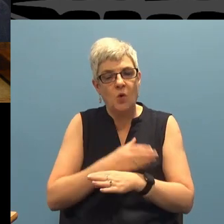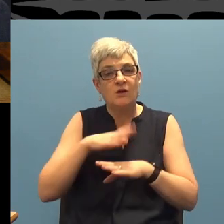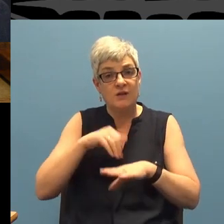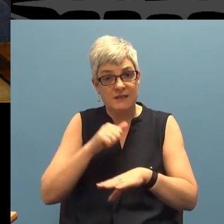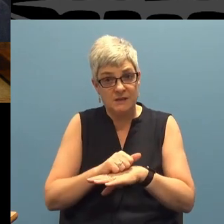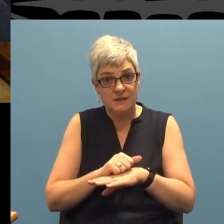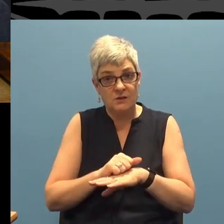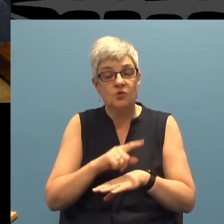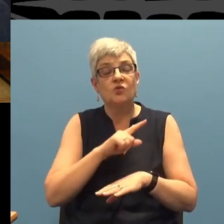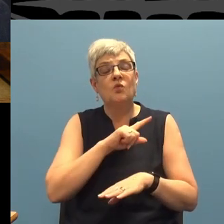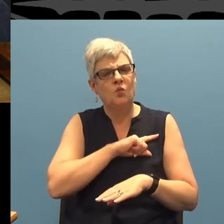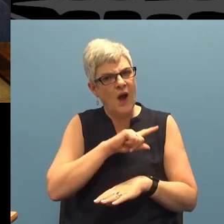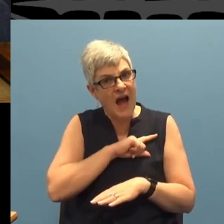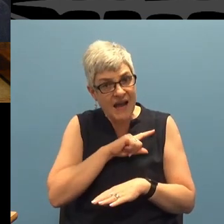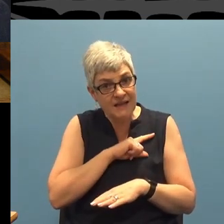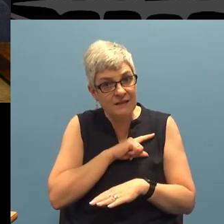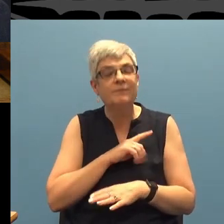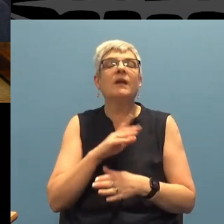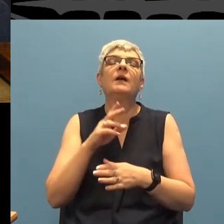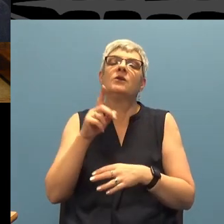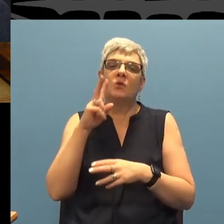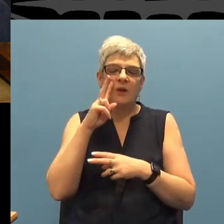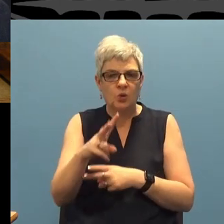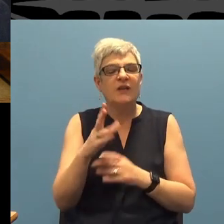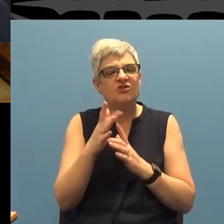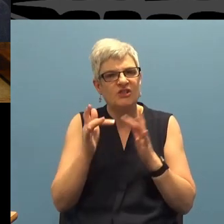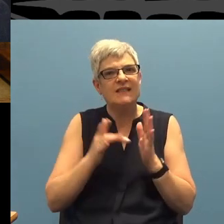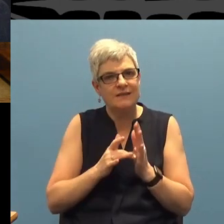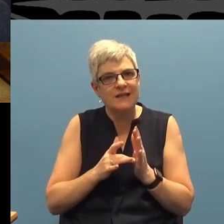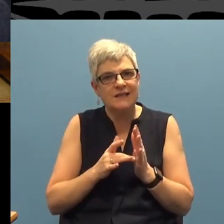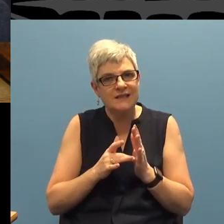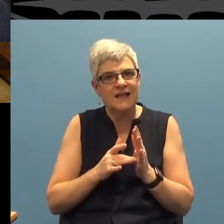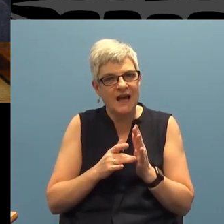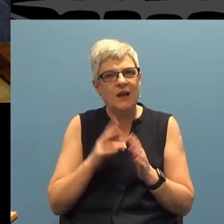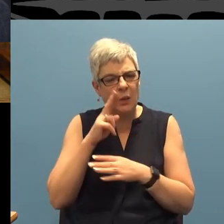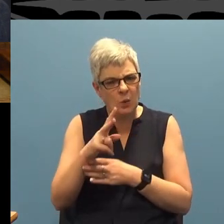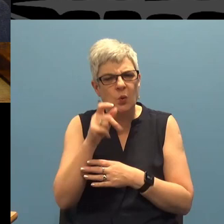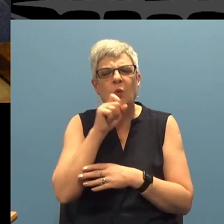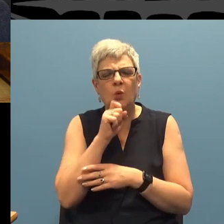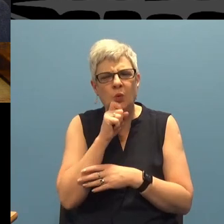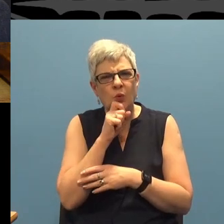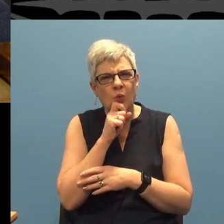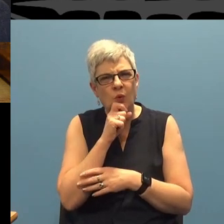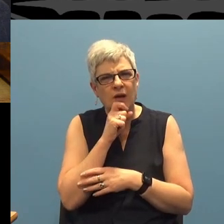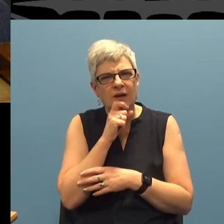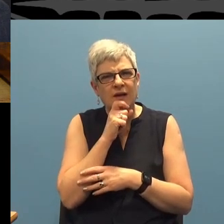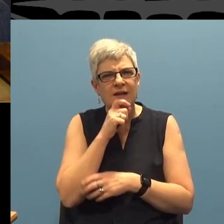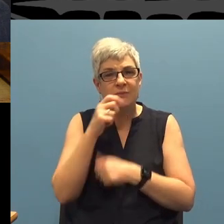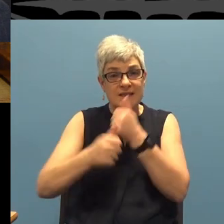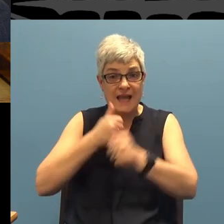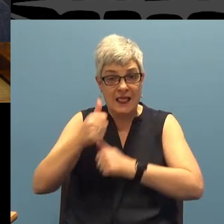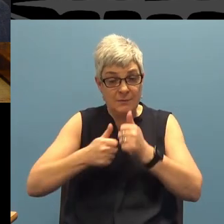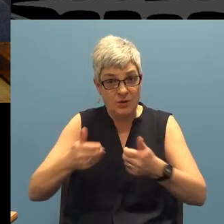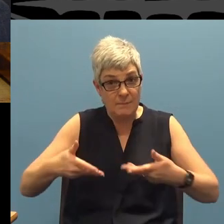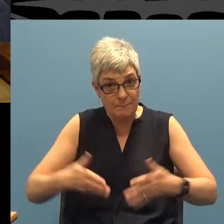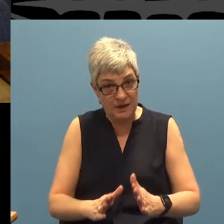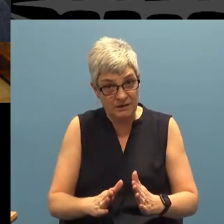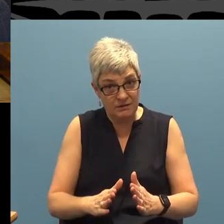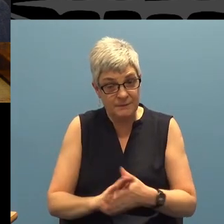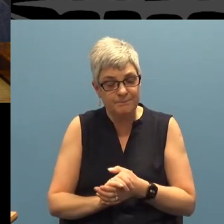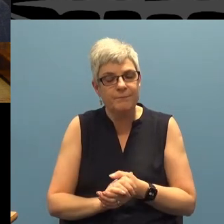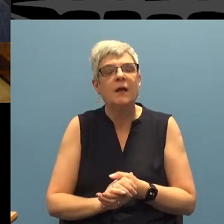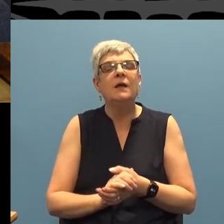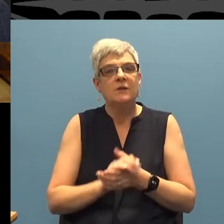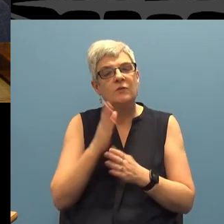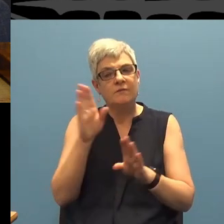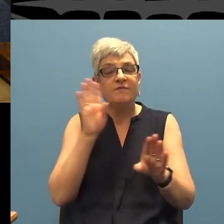at Jesus and look at the person that whose birth we're celebrating at Christmas. So they've been on